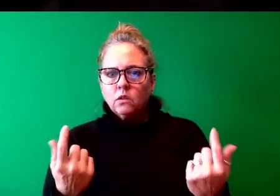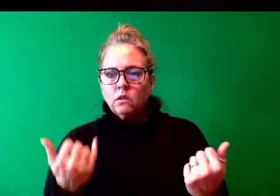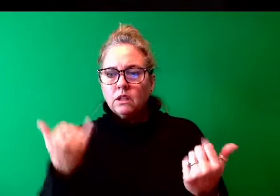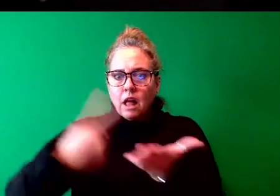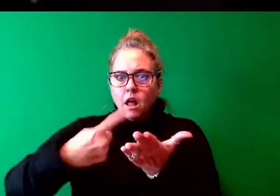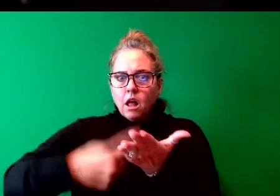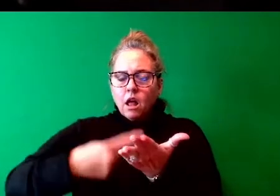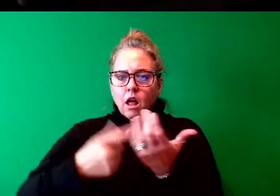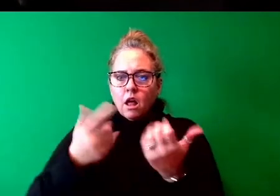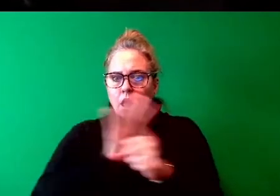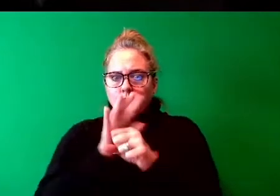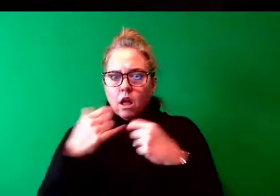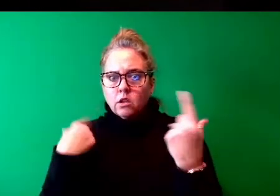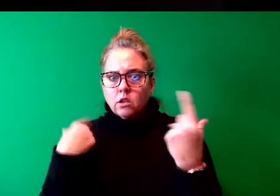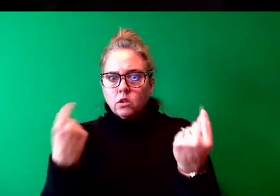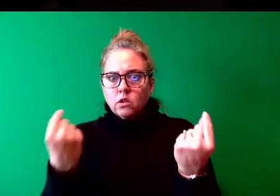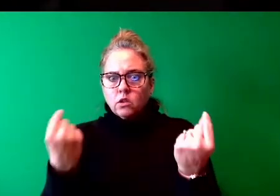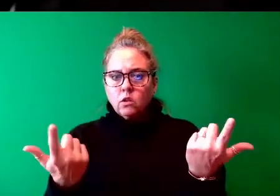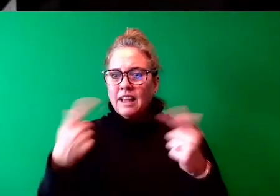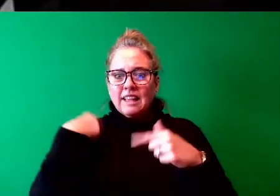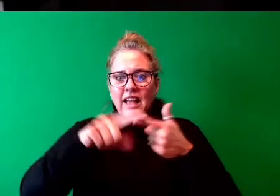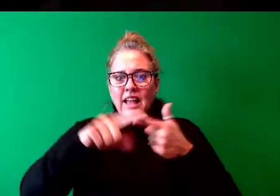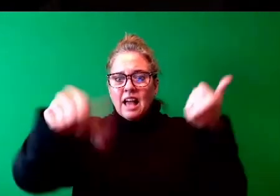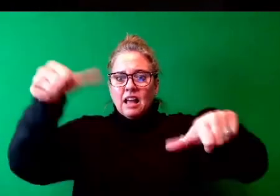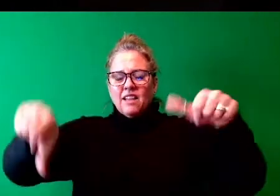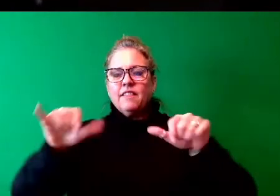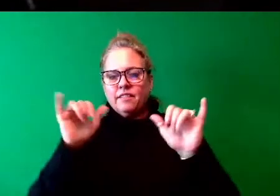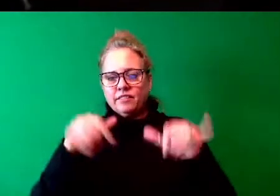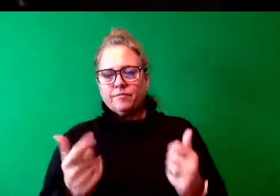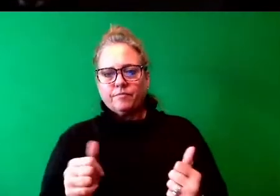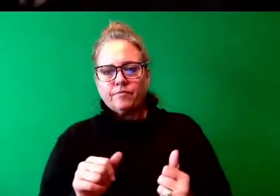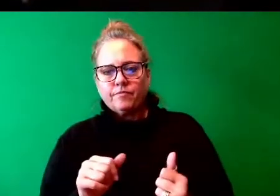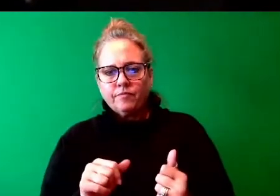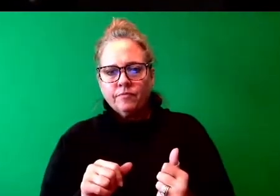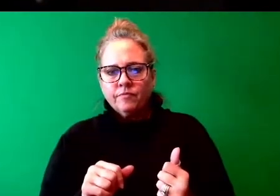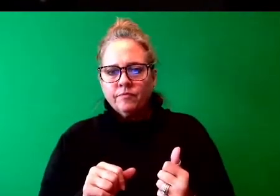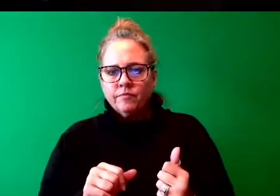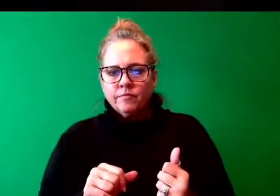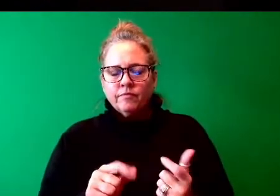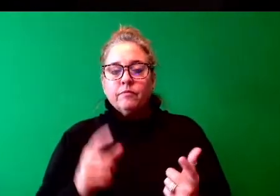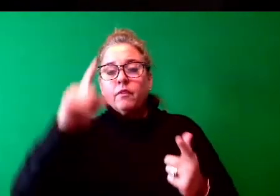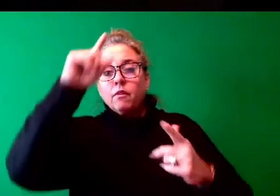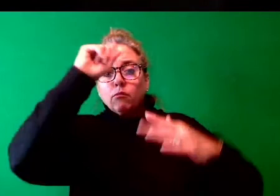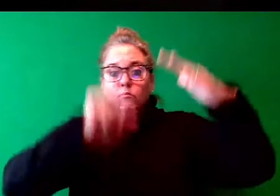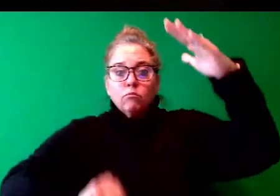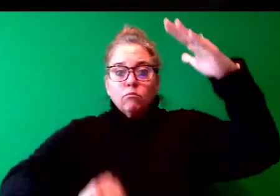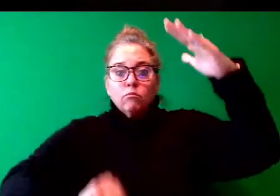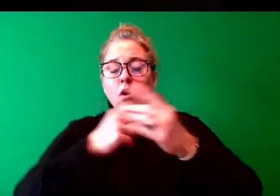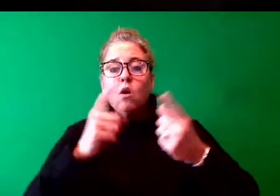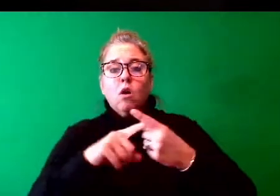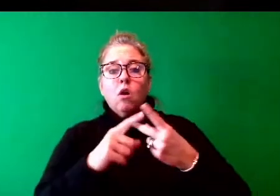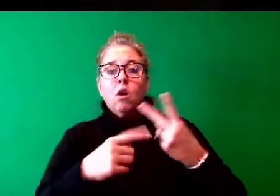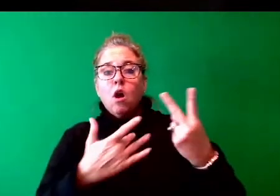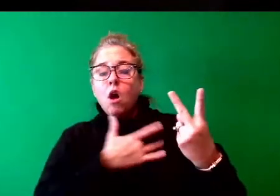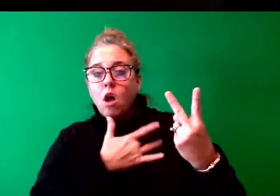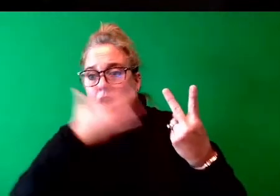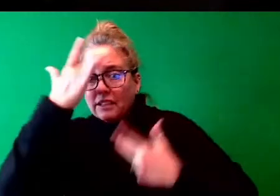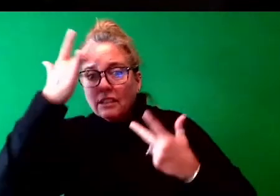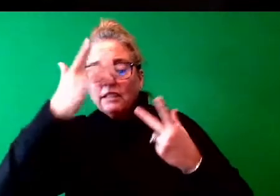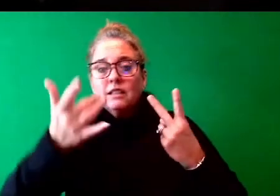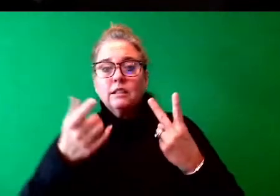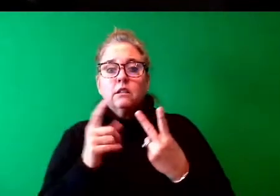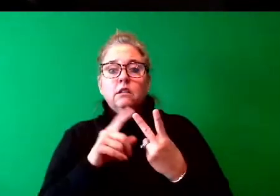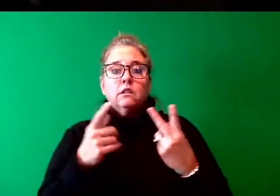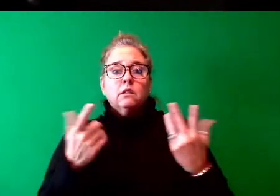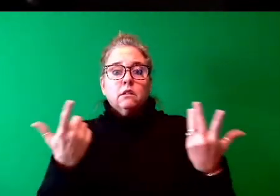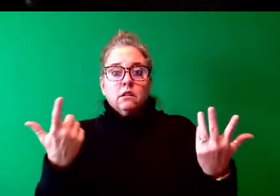locally. And the reason to avoid that is it delays patient care. And when we talk about strokes or we talk about heart disease,